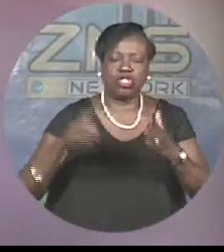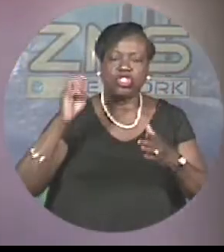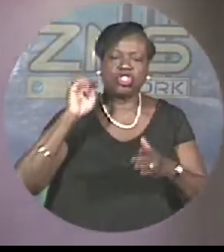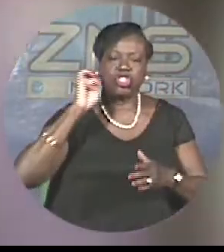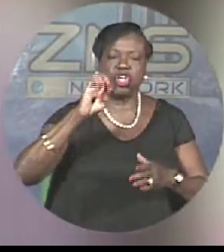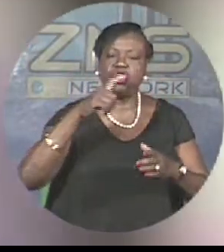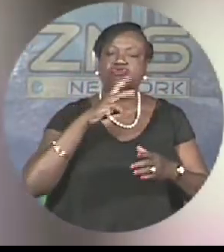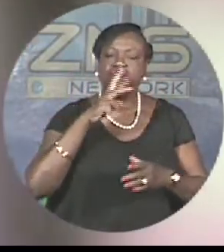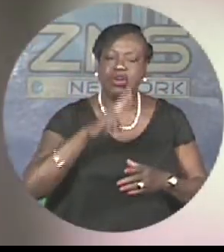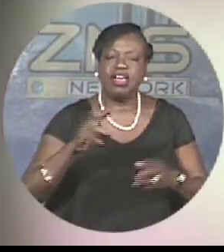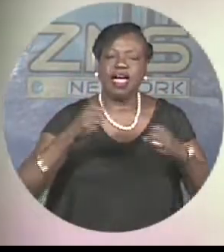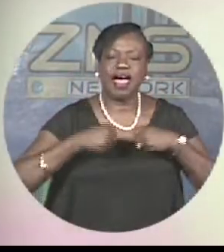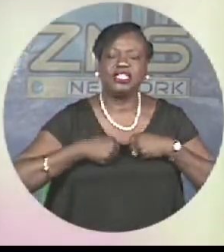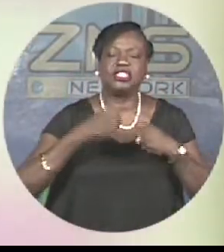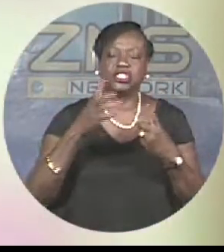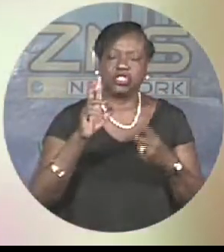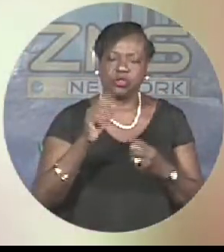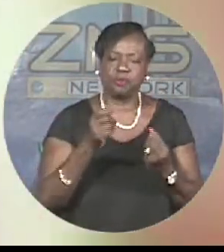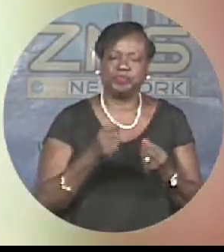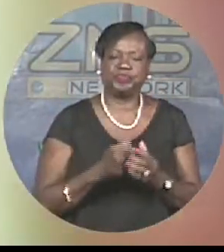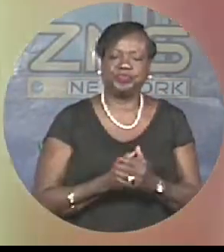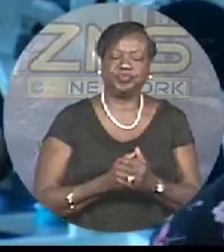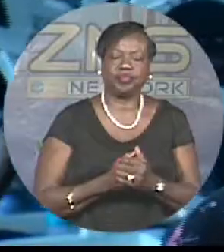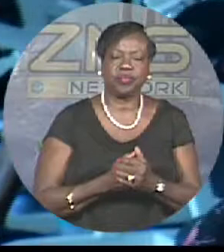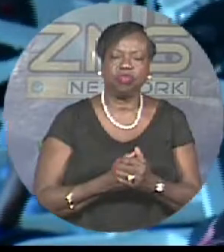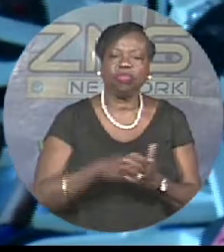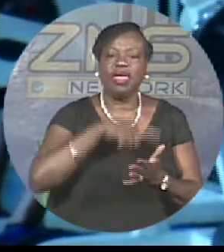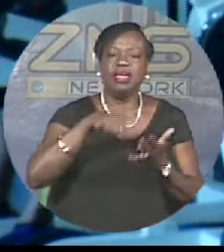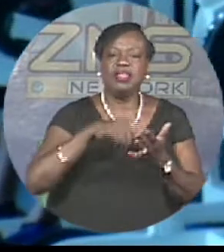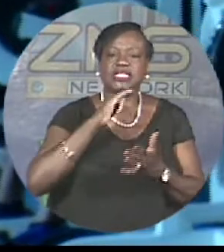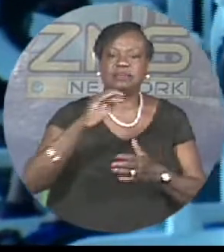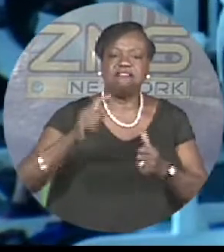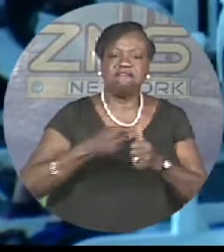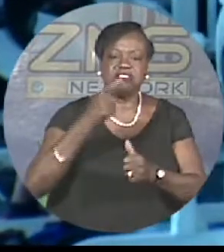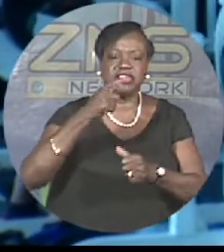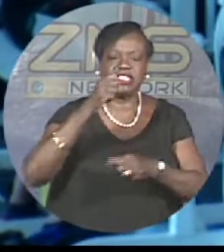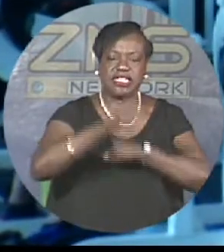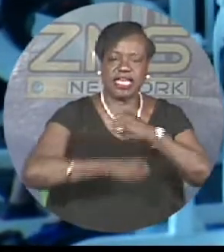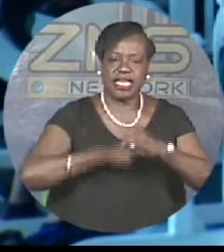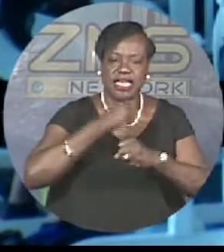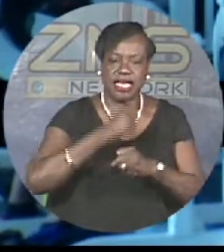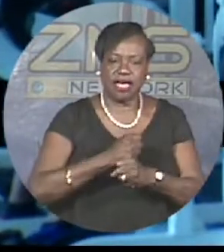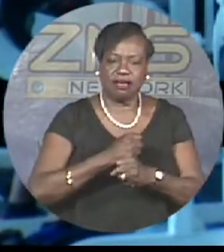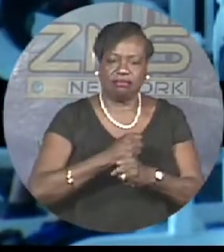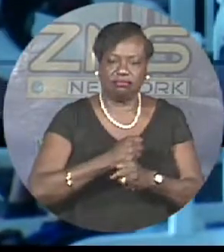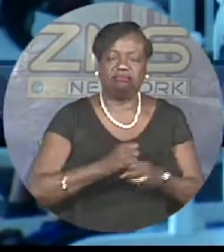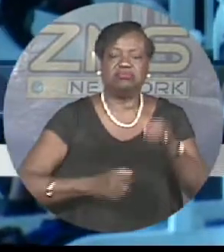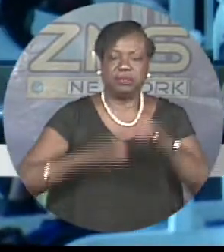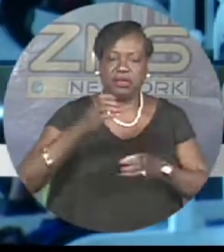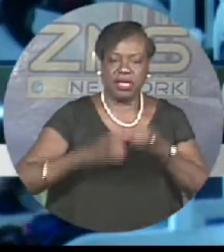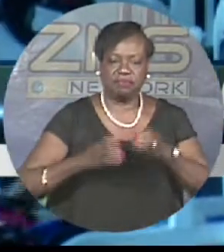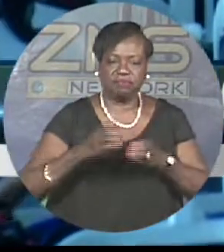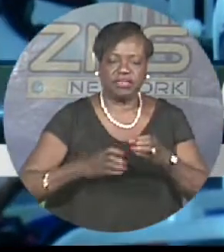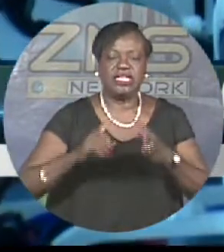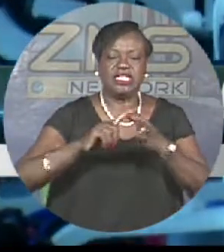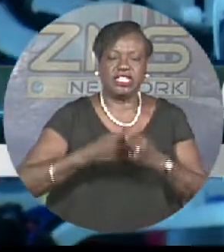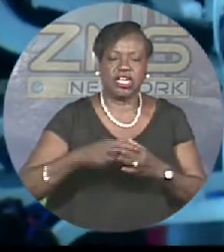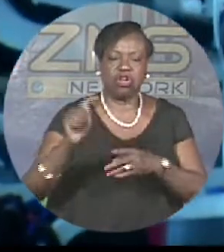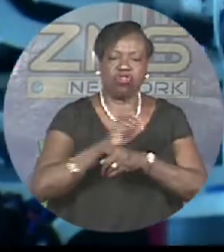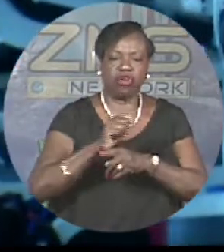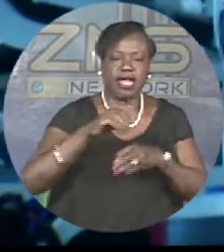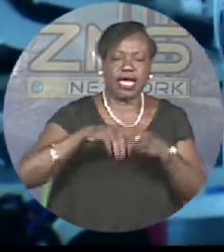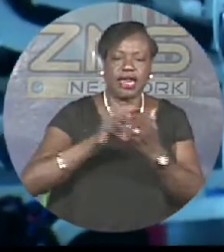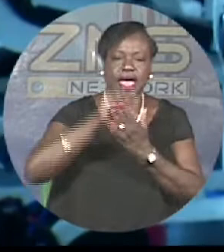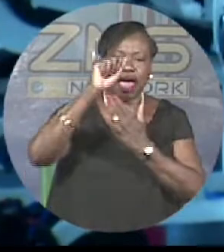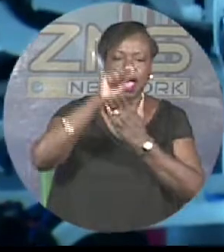girl gotta do what a girl needs to do. This was my first year competing. I started training towards this in April, and I was able to